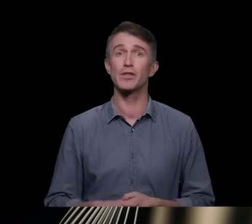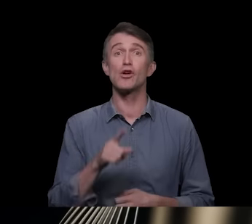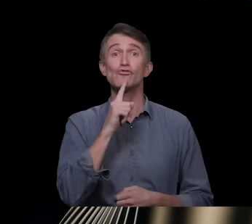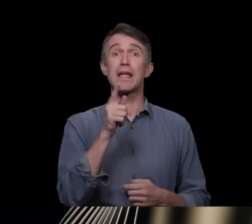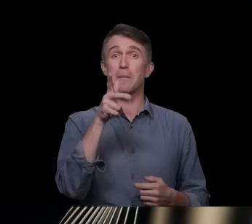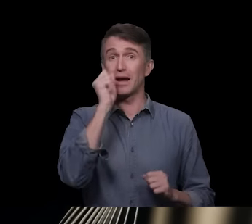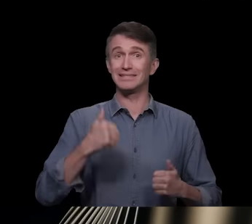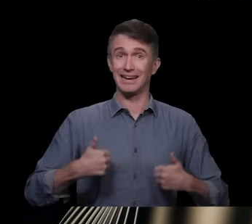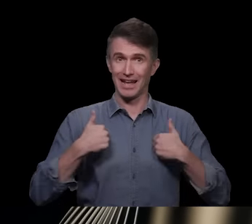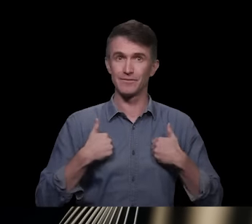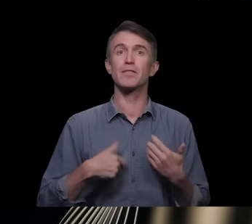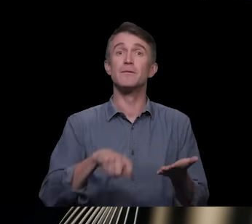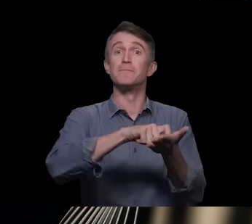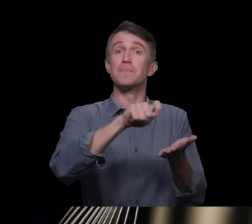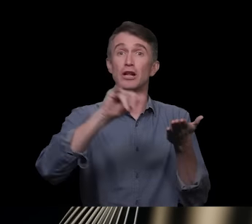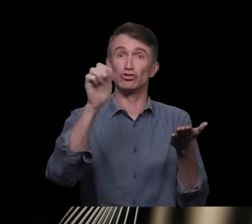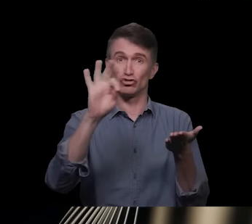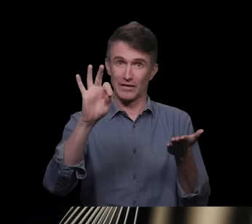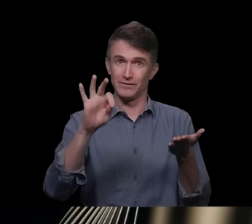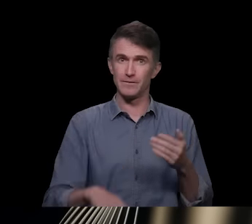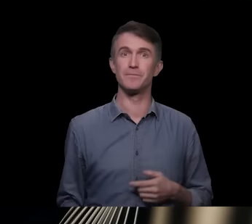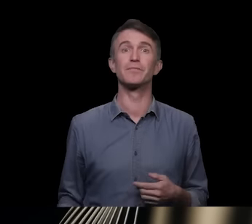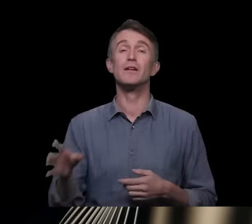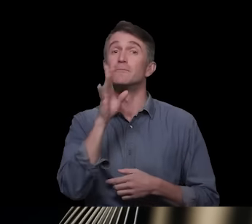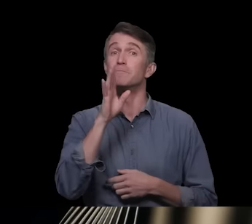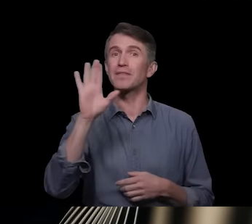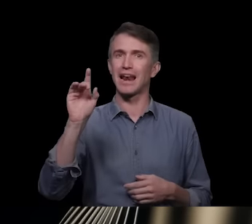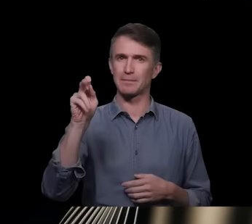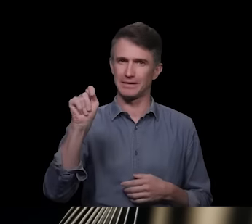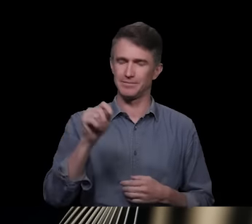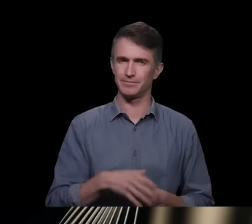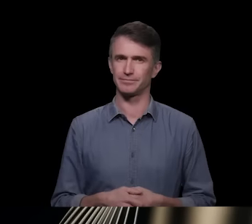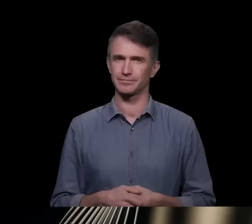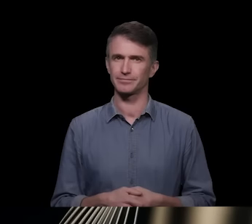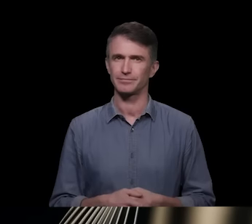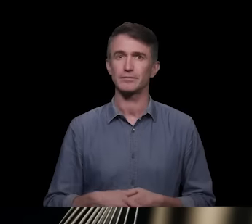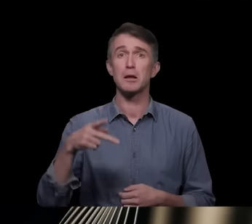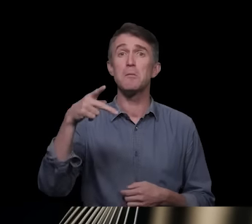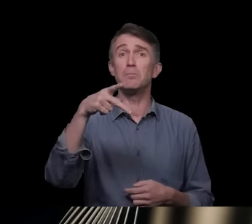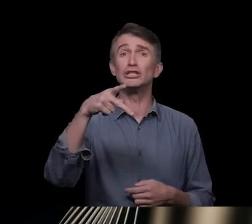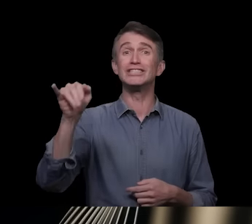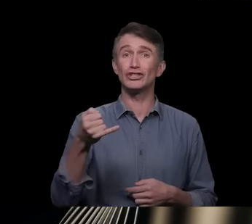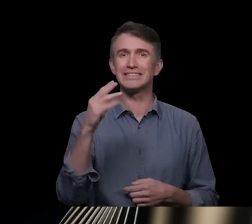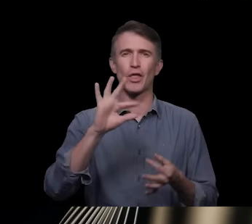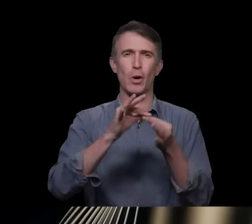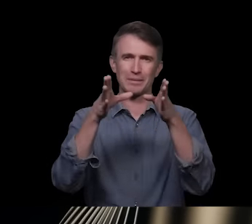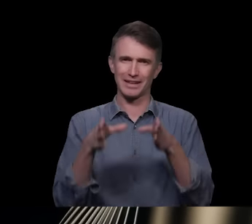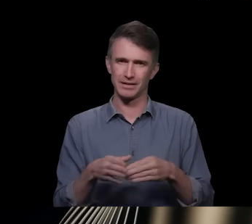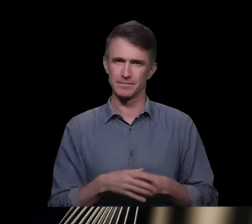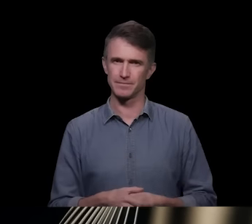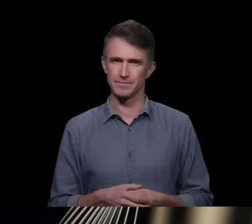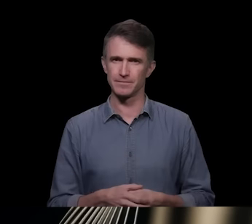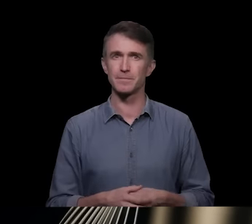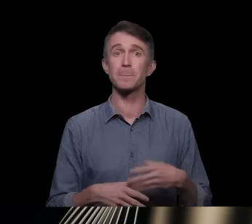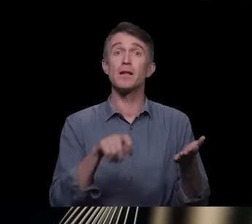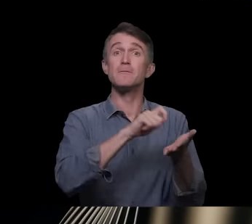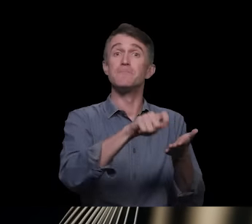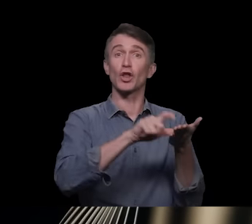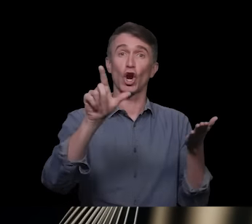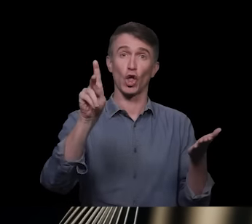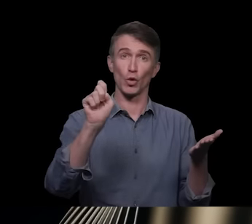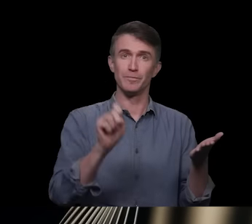Real Bug's Life, AD written by Jeff Heck, performed by Clement Chow. Percy Jackson and the Olympians, AD written by